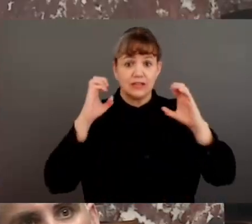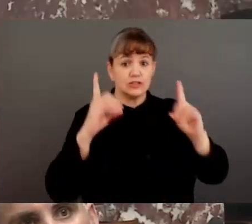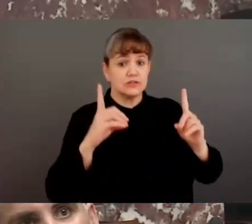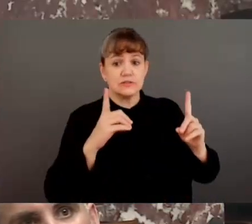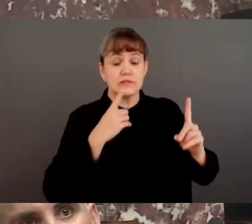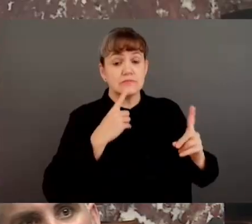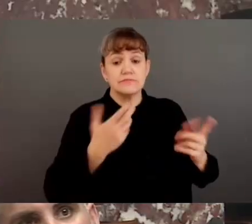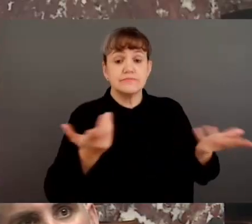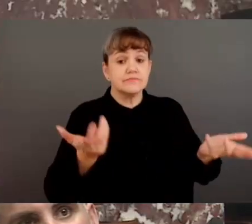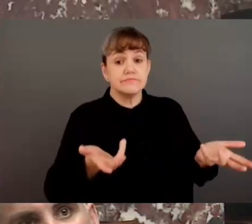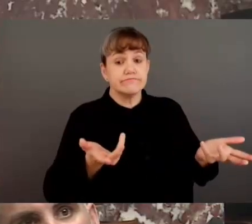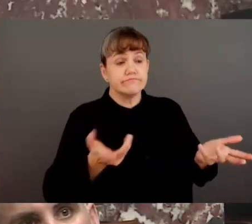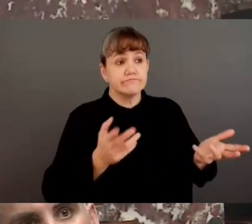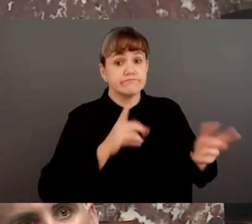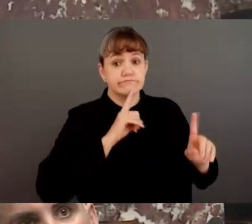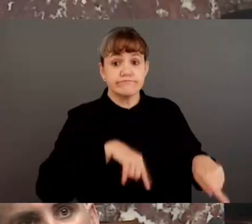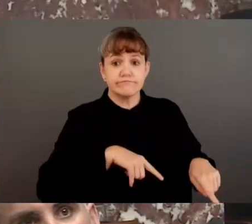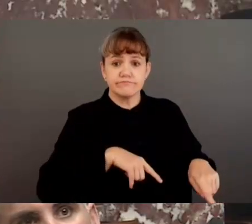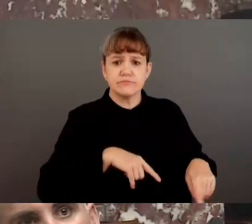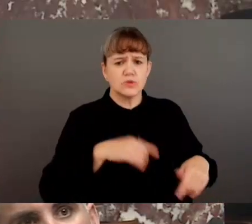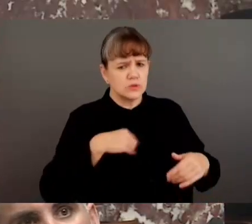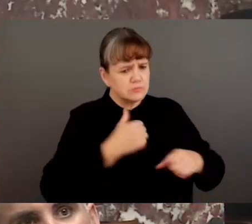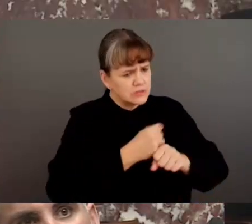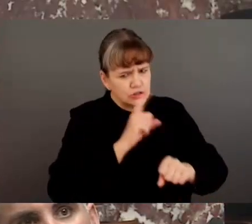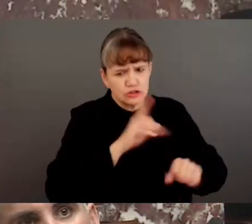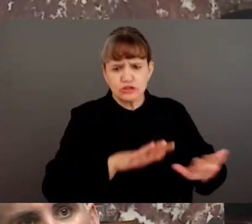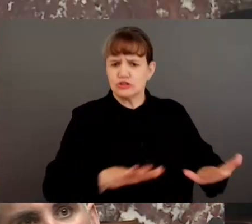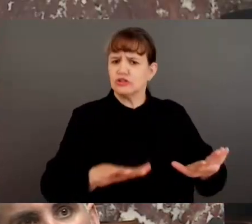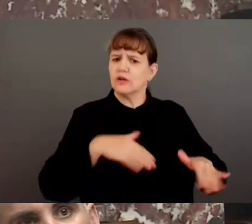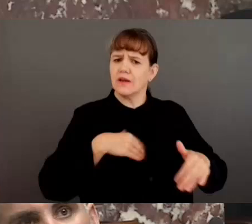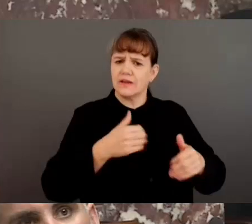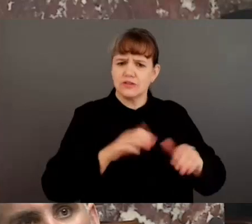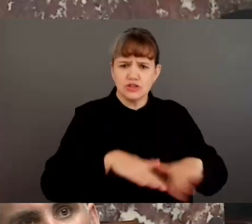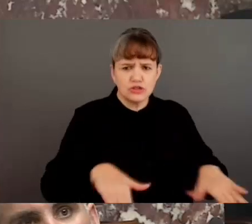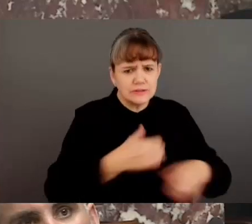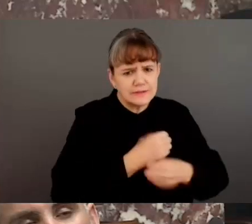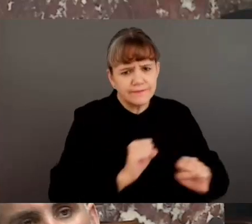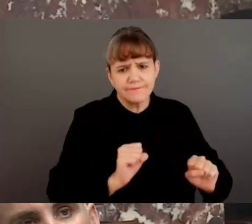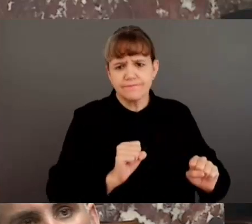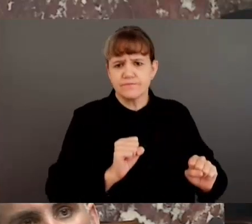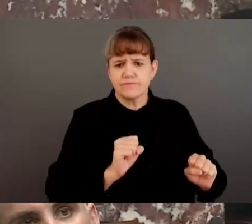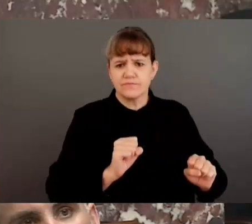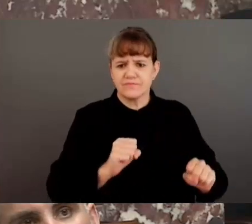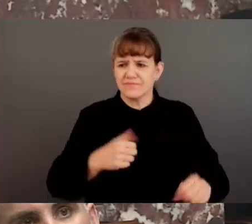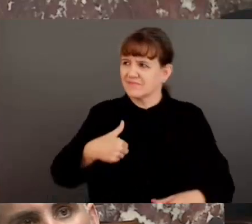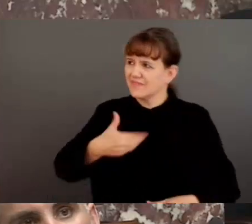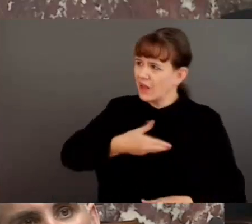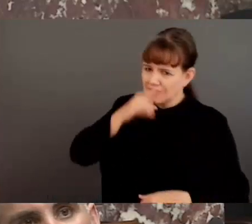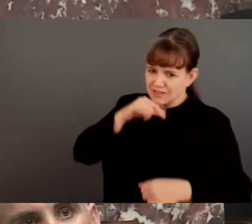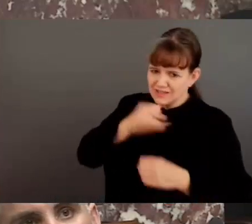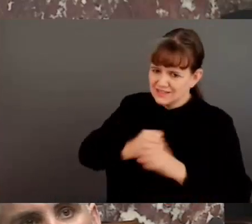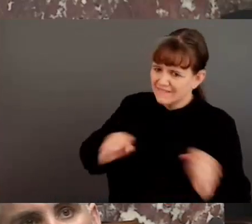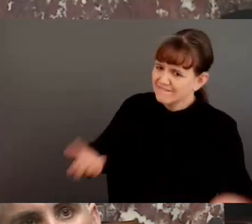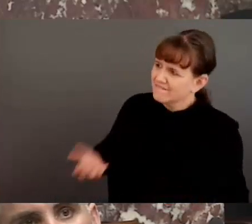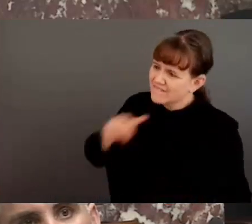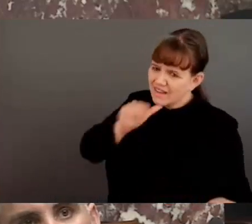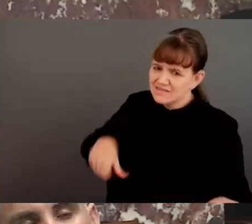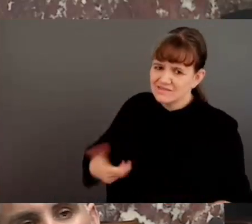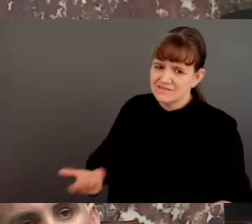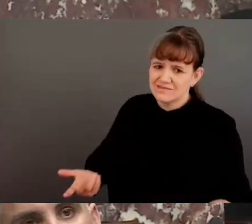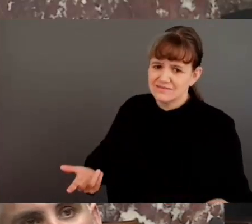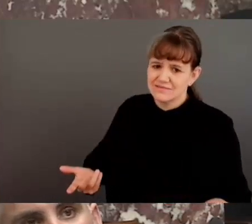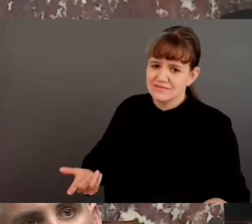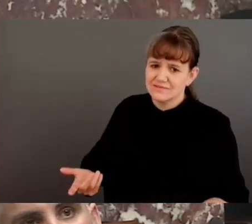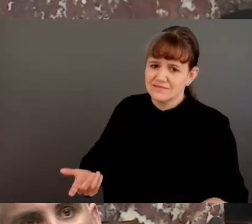are safe. Our kids aren't safe. They're not. We've shown that with MCFD.